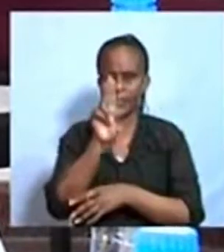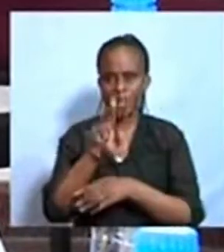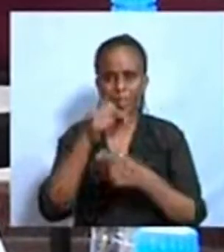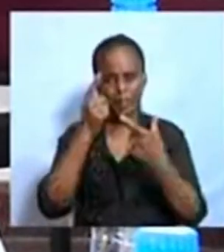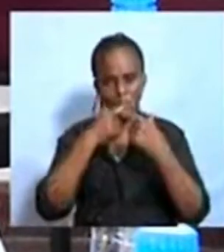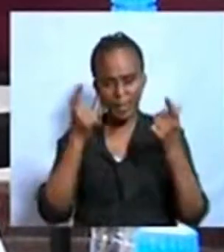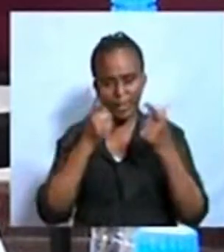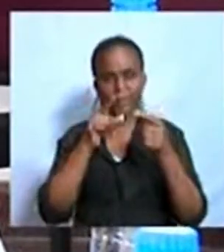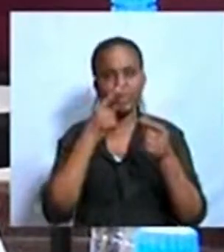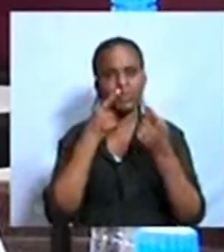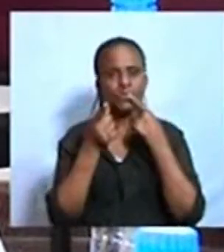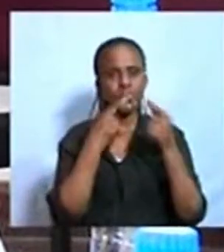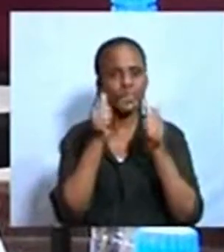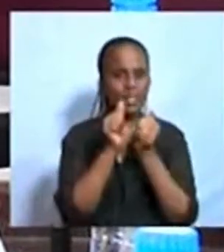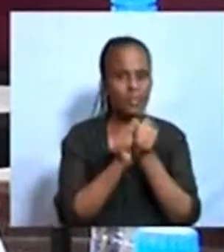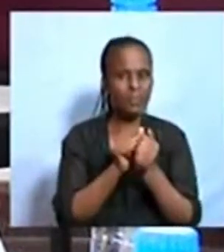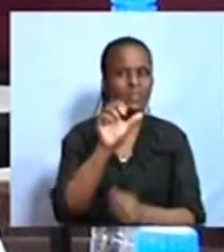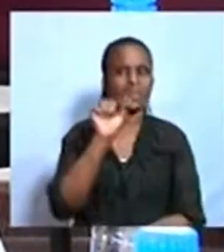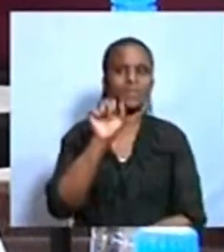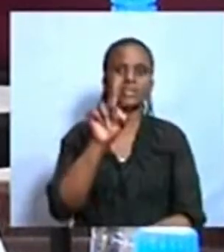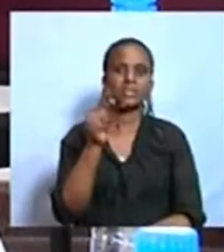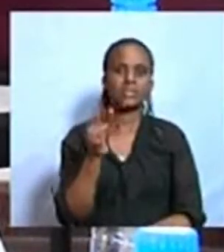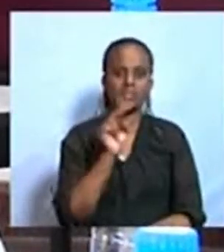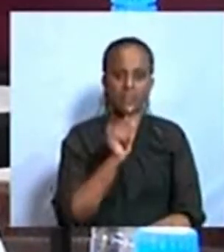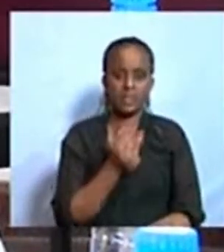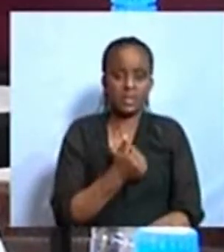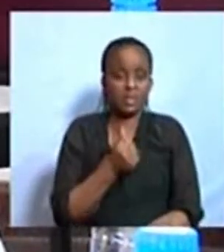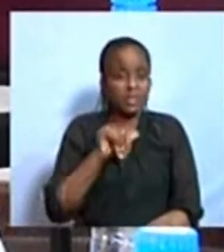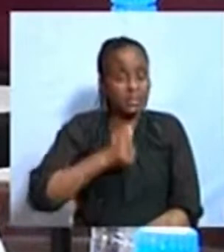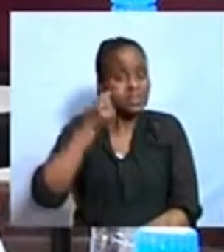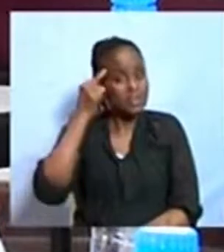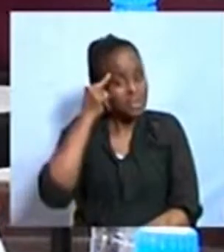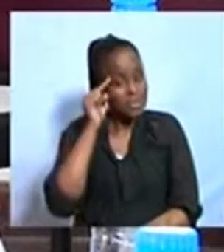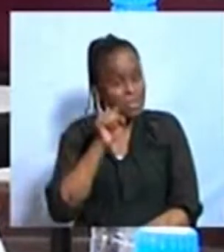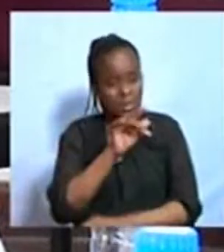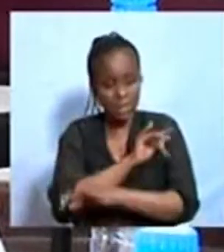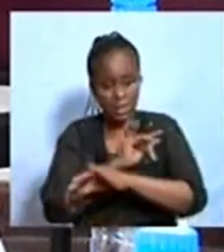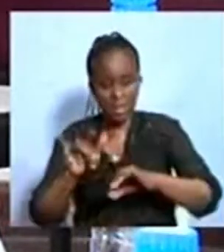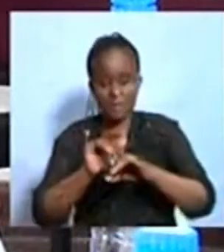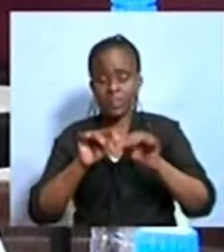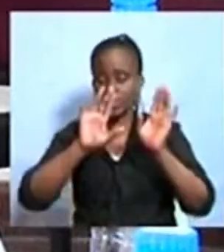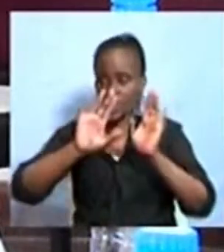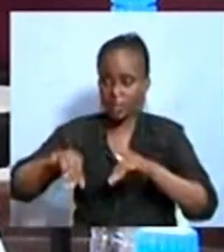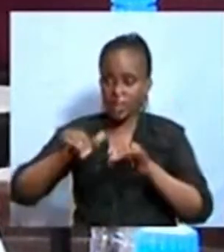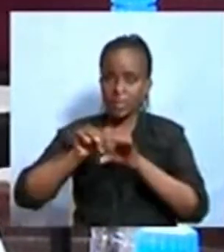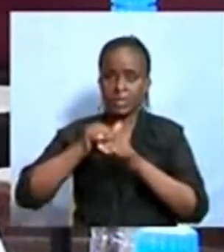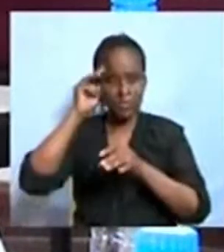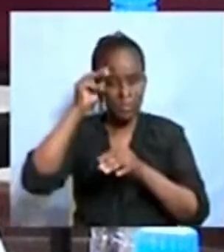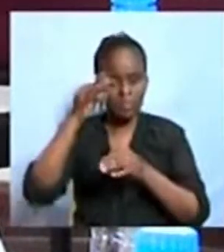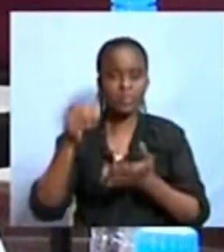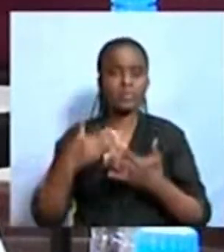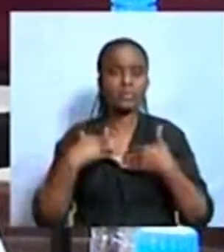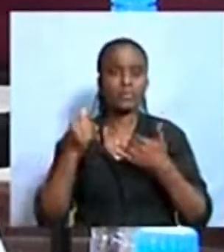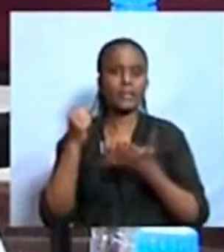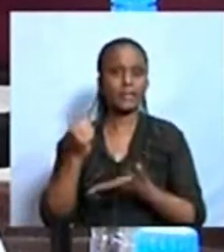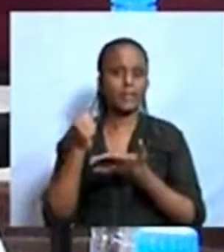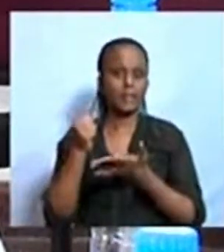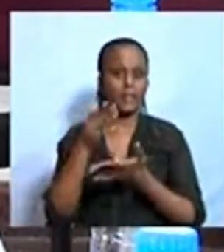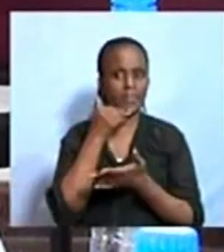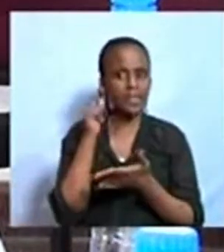is where we talk about sustainability. We really think that the gaps that we leave in the Ministry of Health budget should